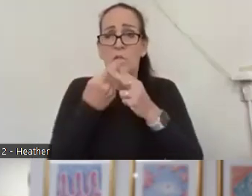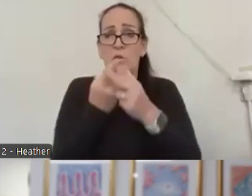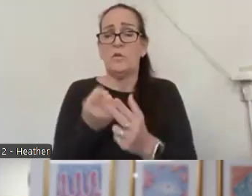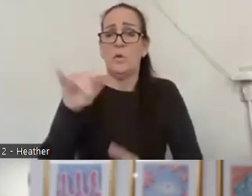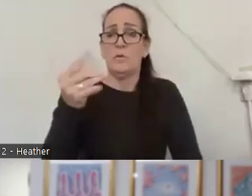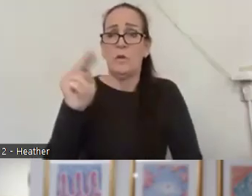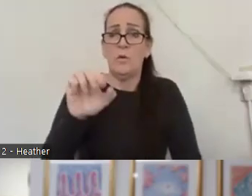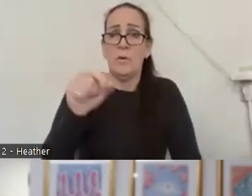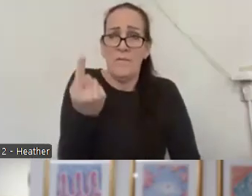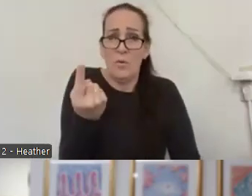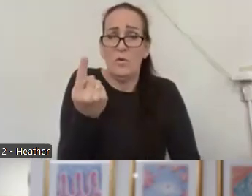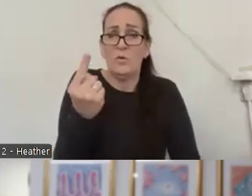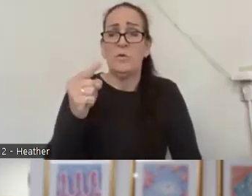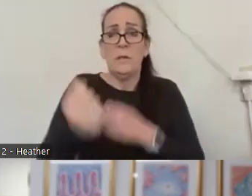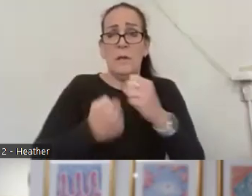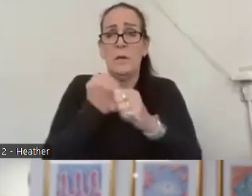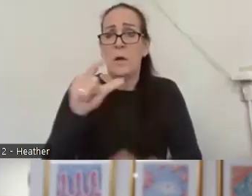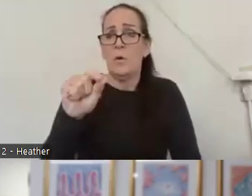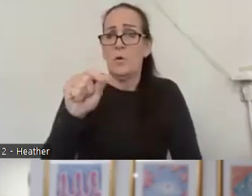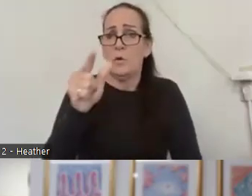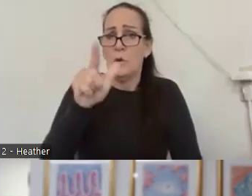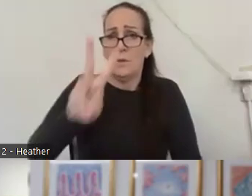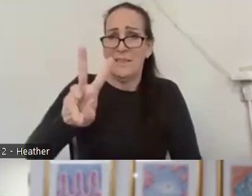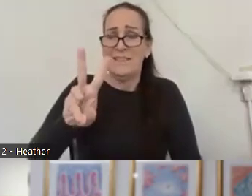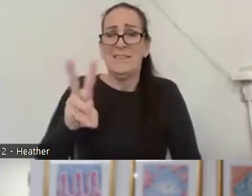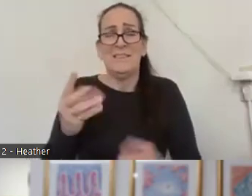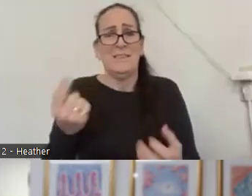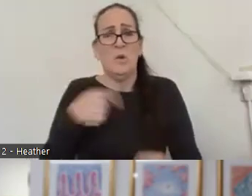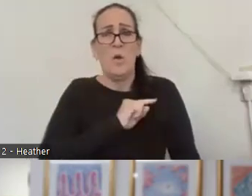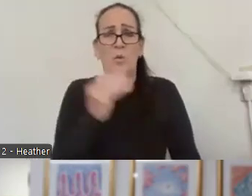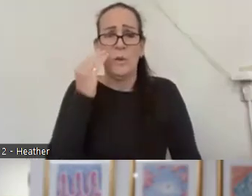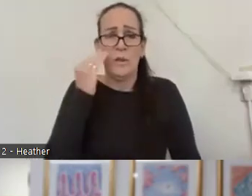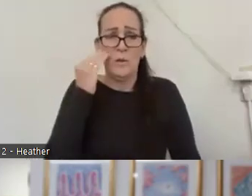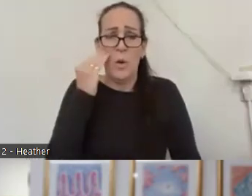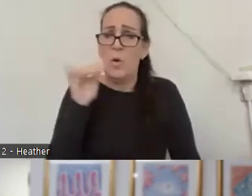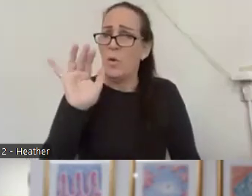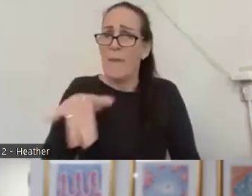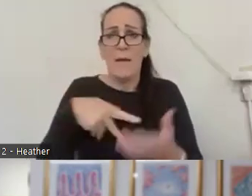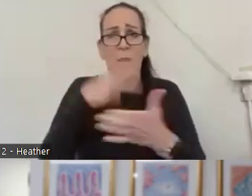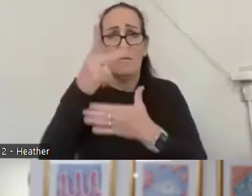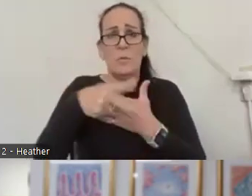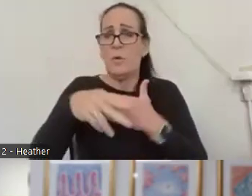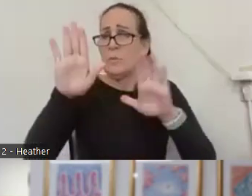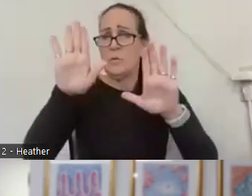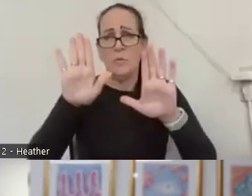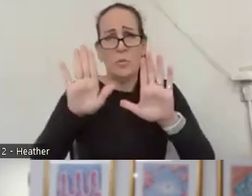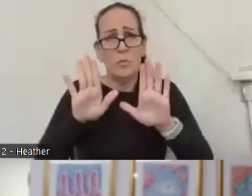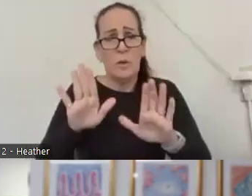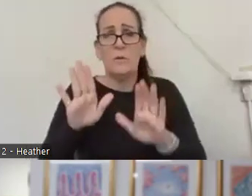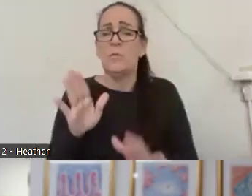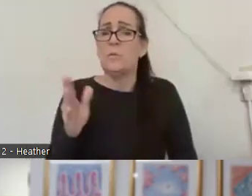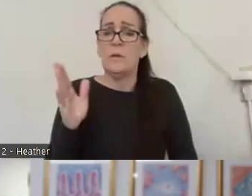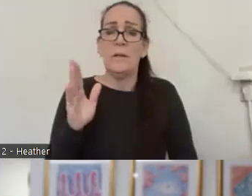others. And we know how life-changing respite can be. So we are right